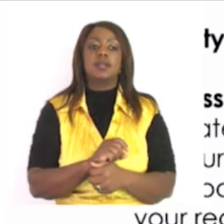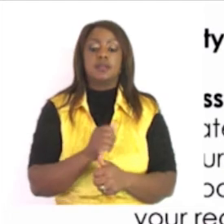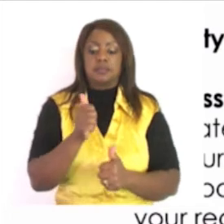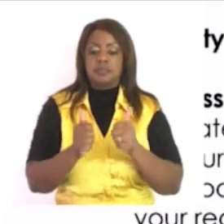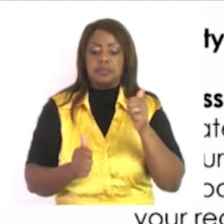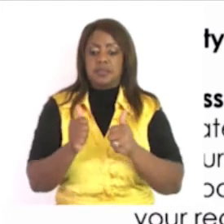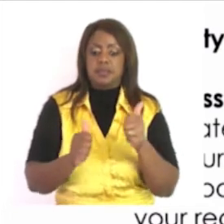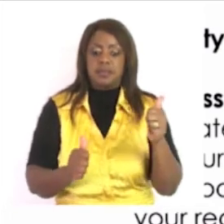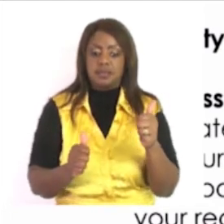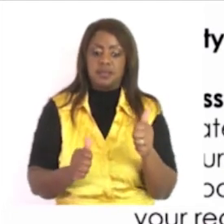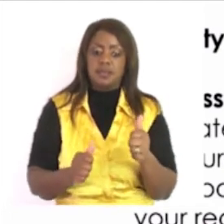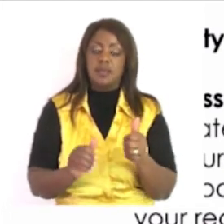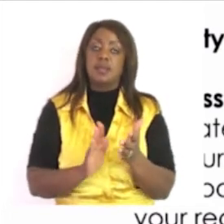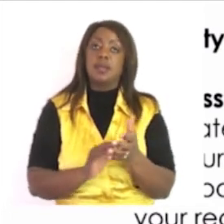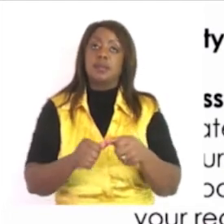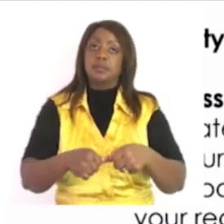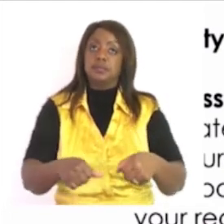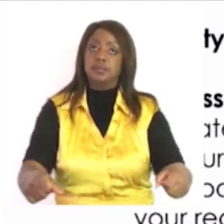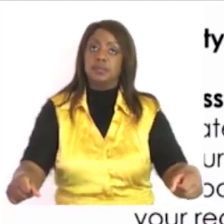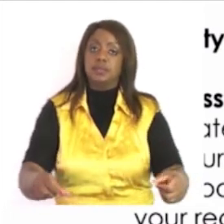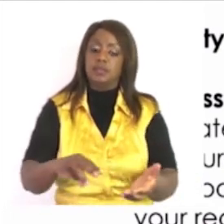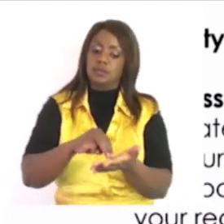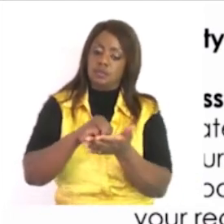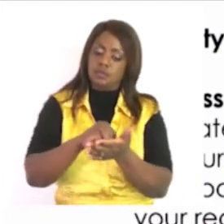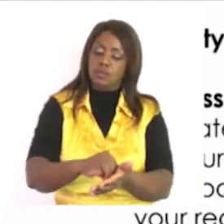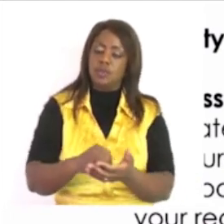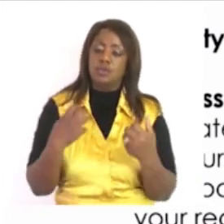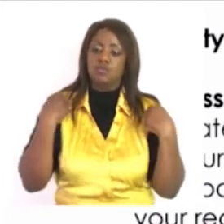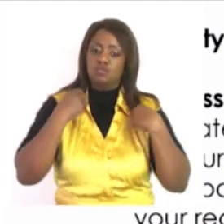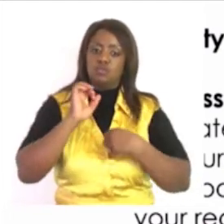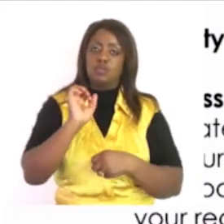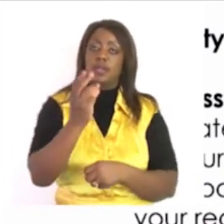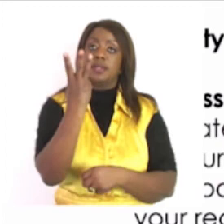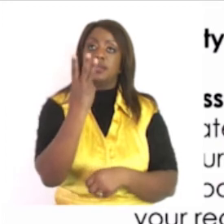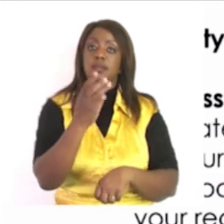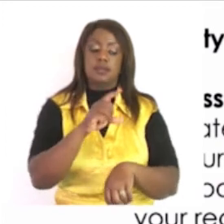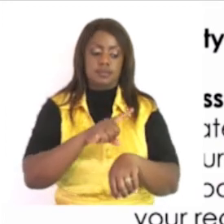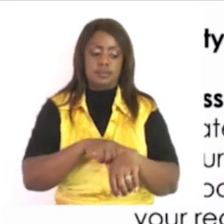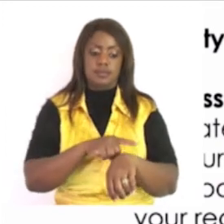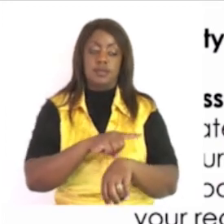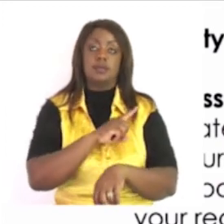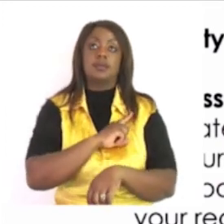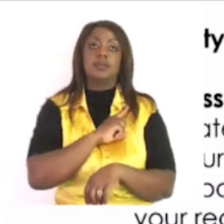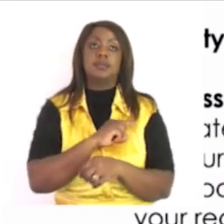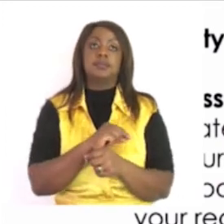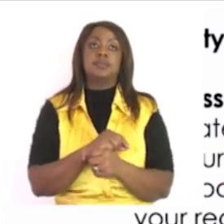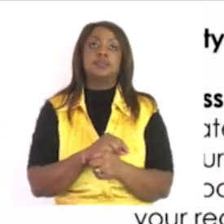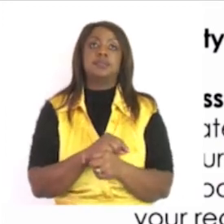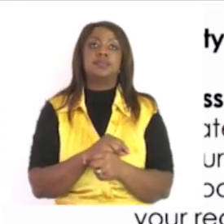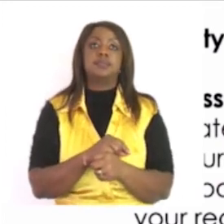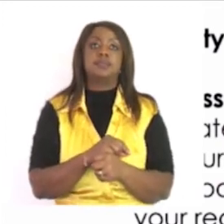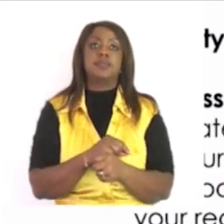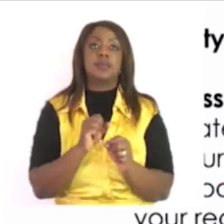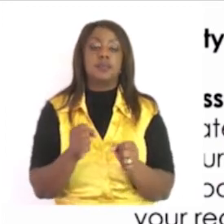and measure the mass of your school bag 3 times. First measurement, it must be full